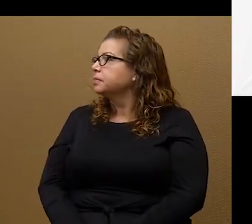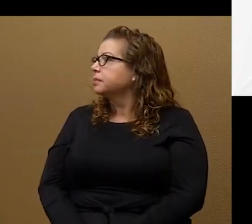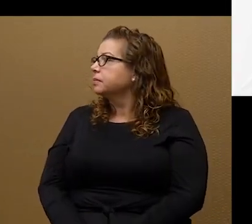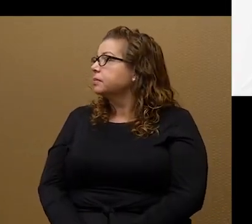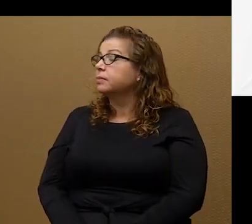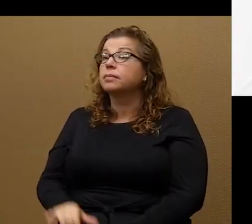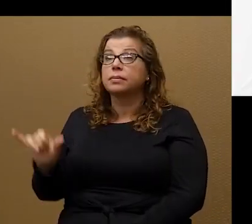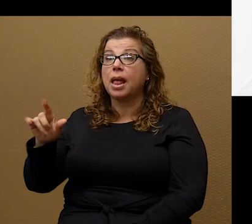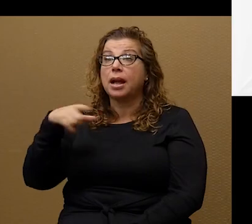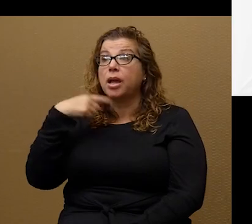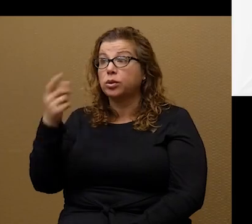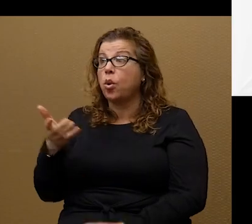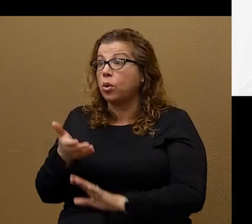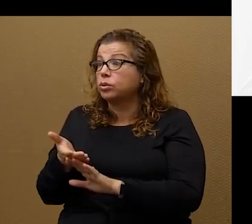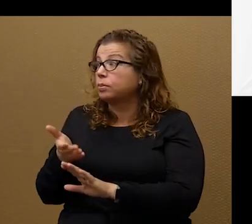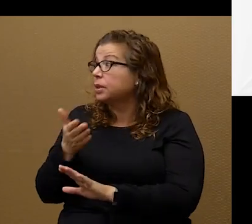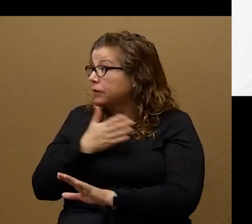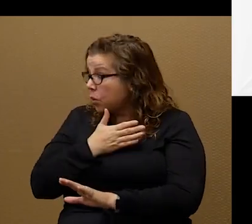Like I said earlier,